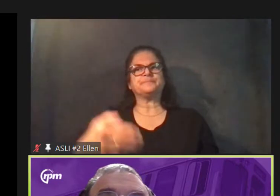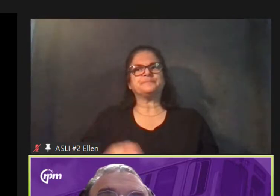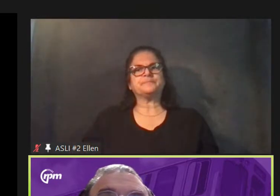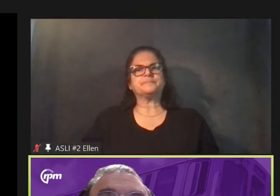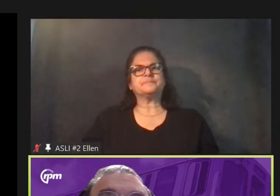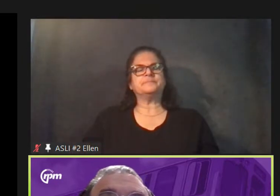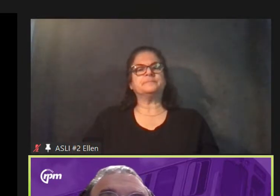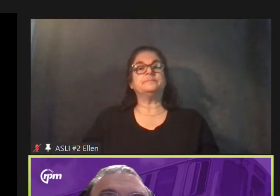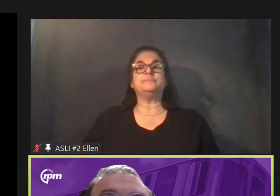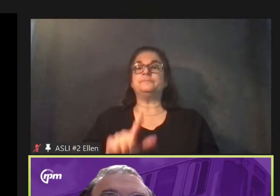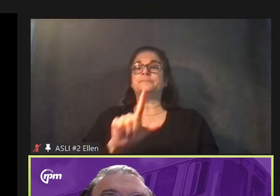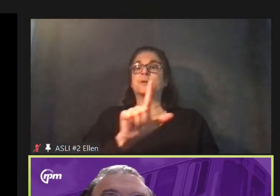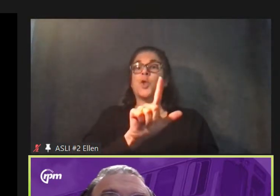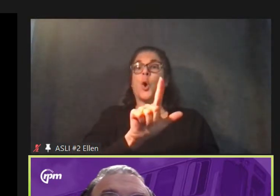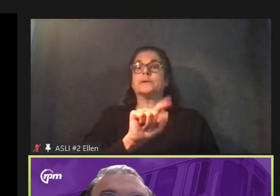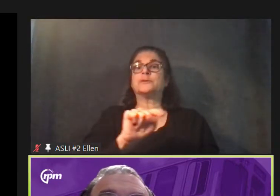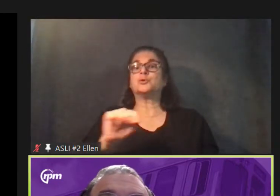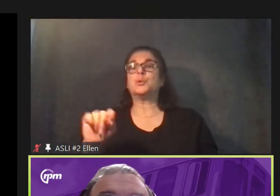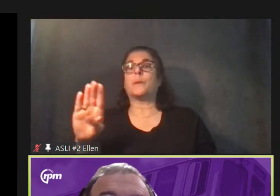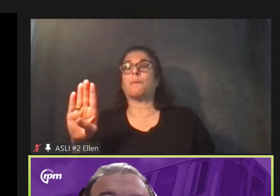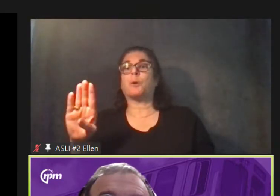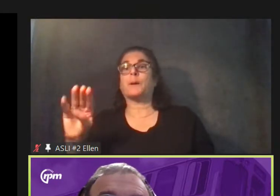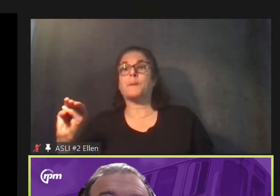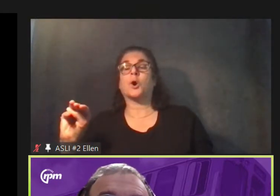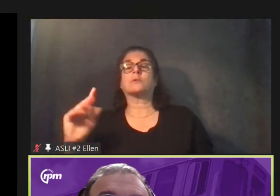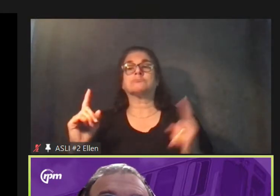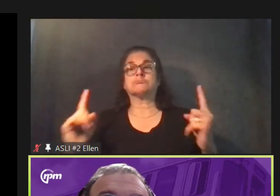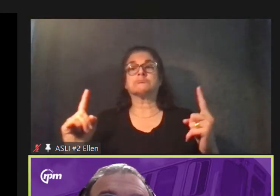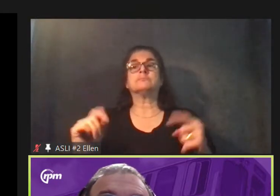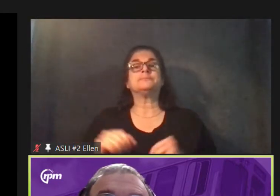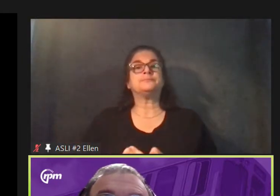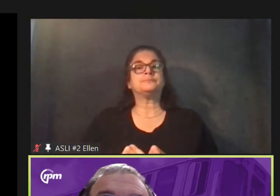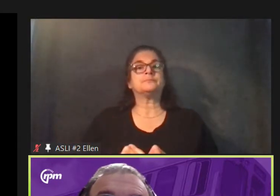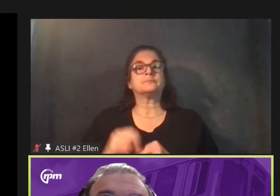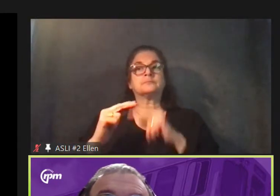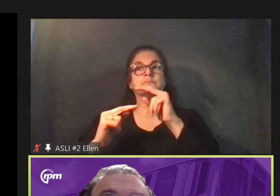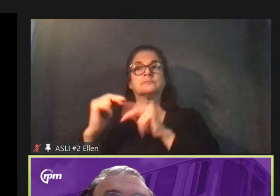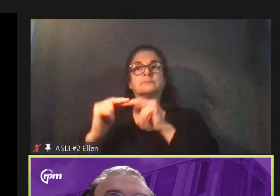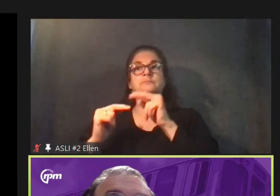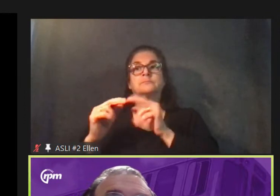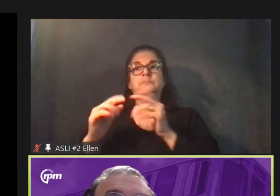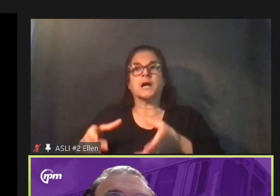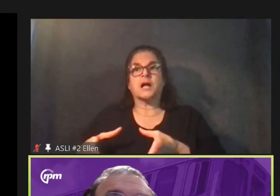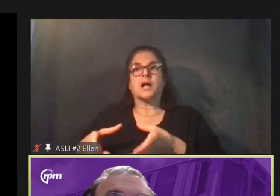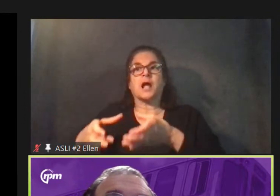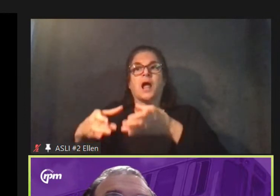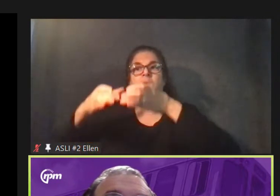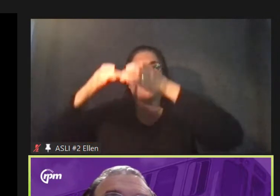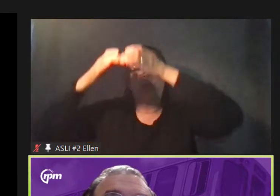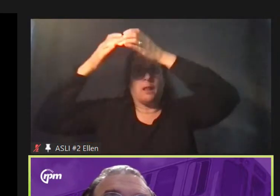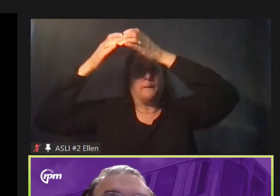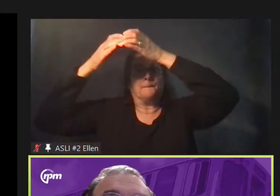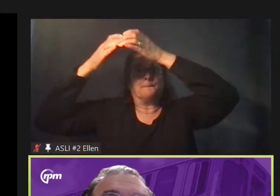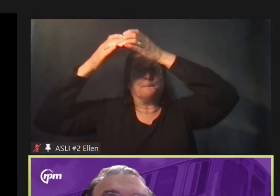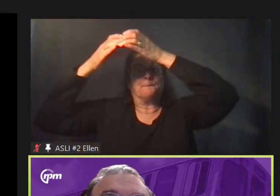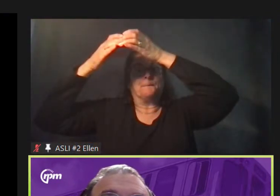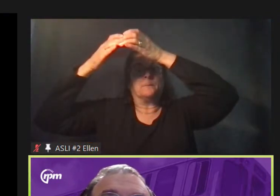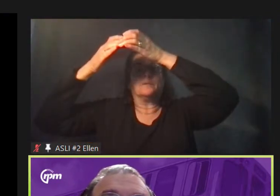In the Lawrence to Bryn Mawr segment, this is the construction of one of the columns. Obviously, the